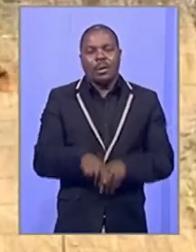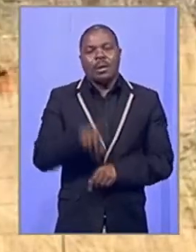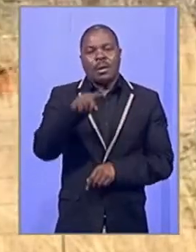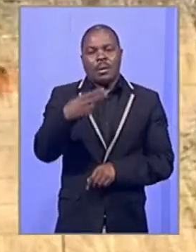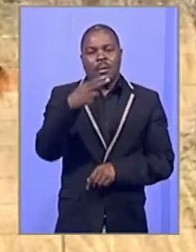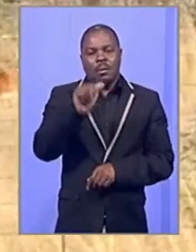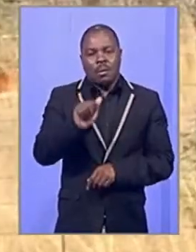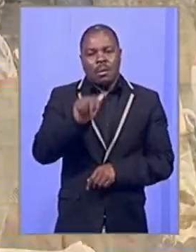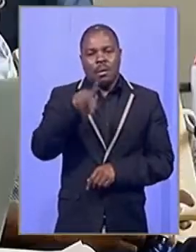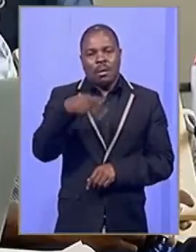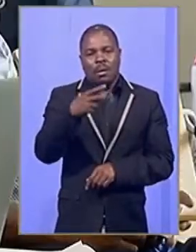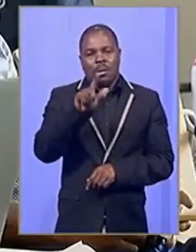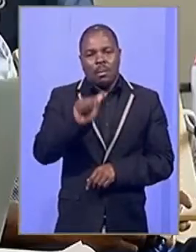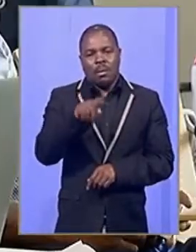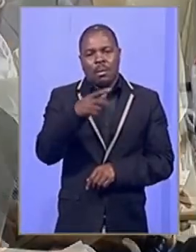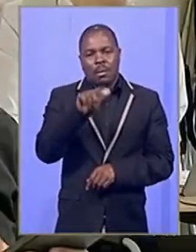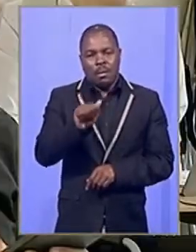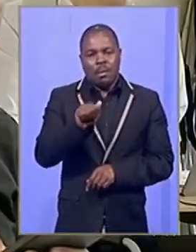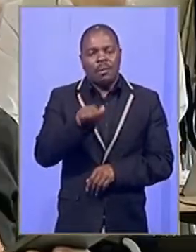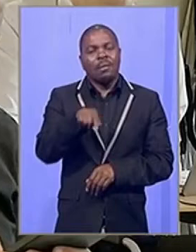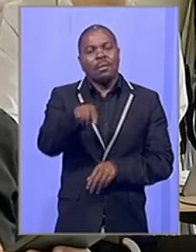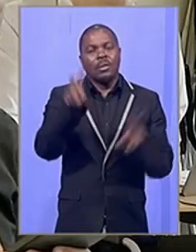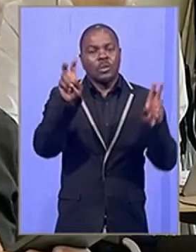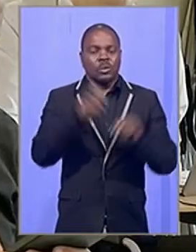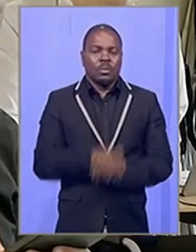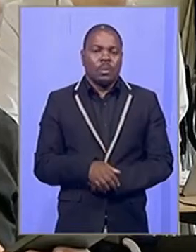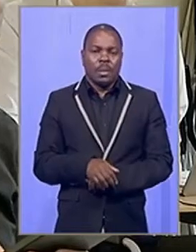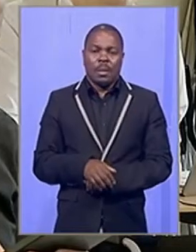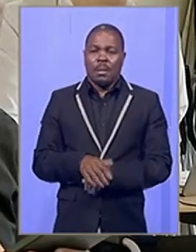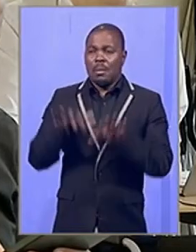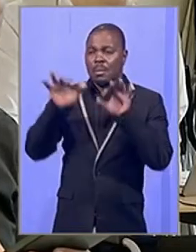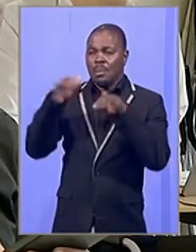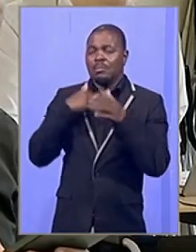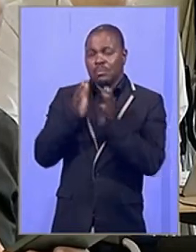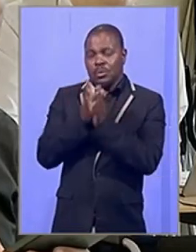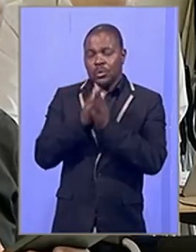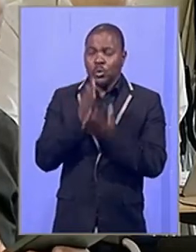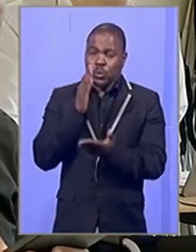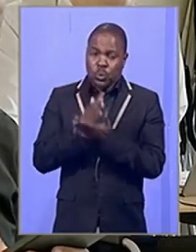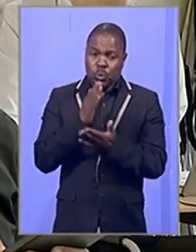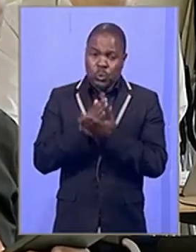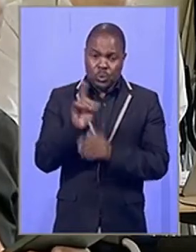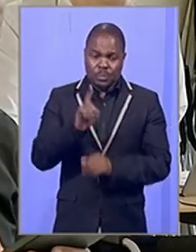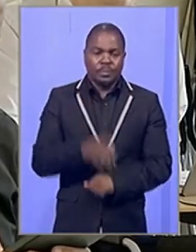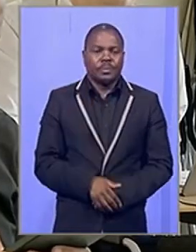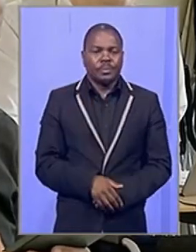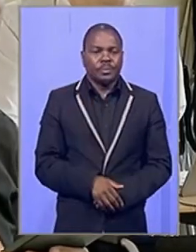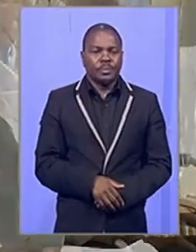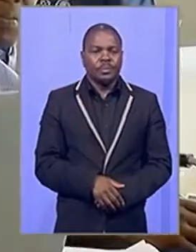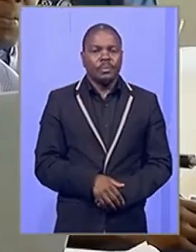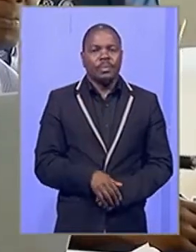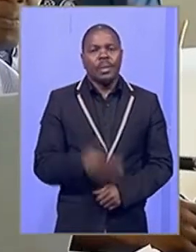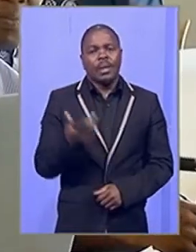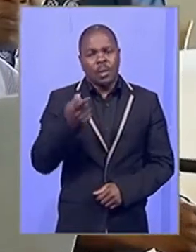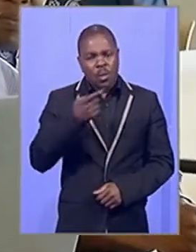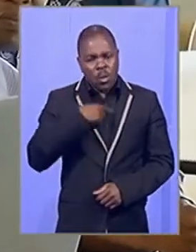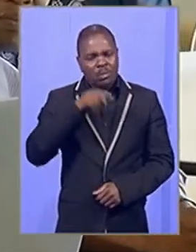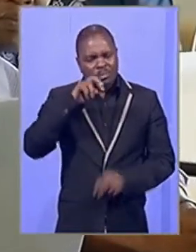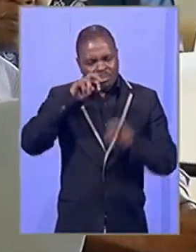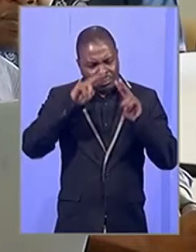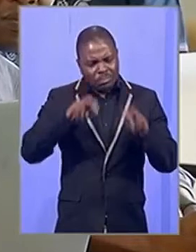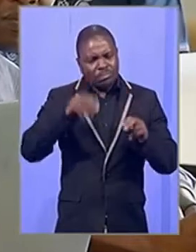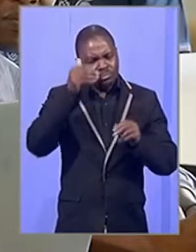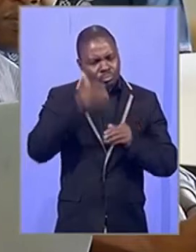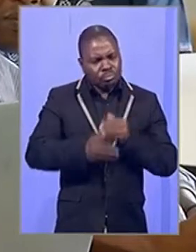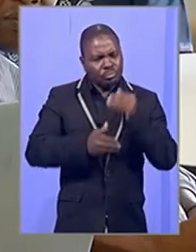ya phalaphala. We call upon the public to rest assured that we have covered a lot of ground and we